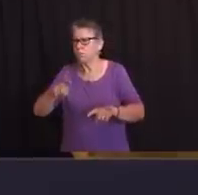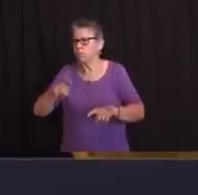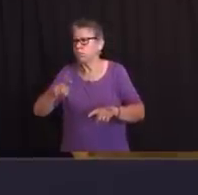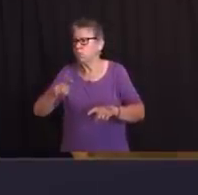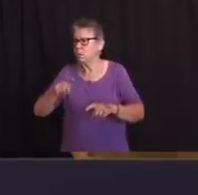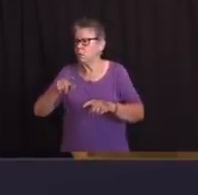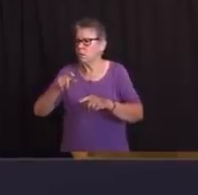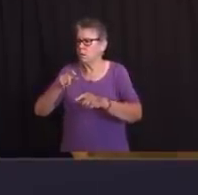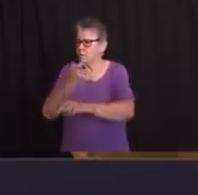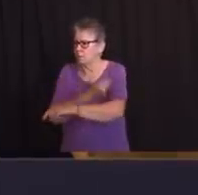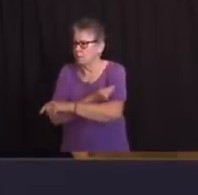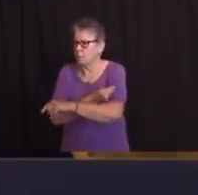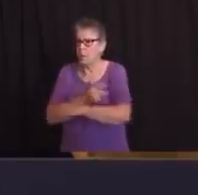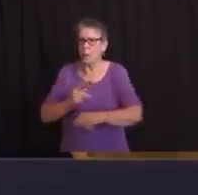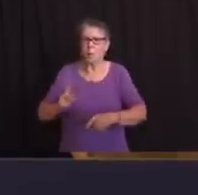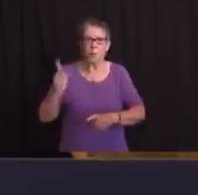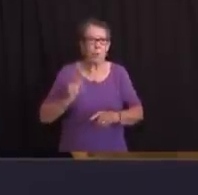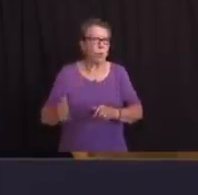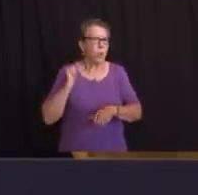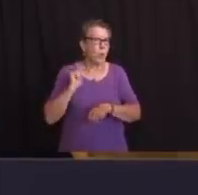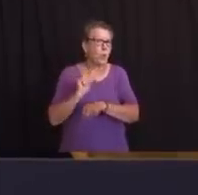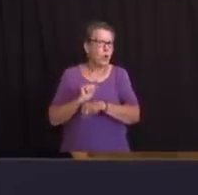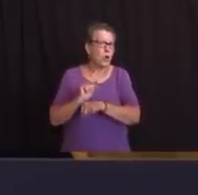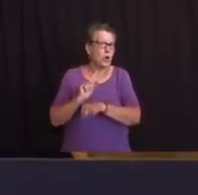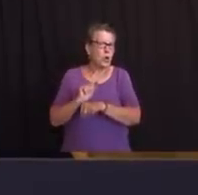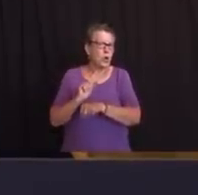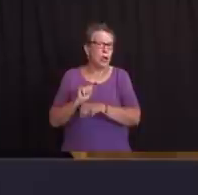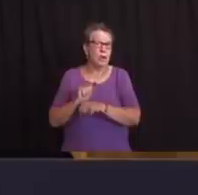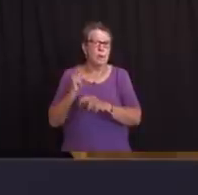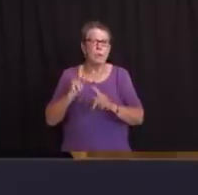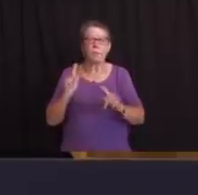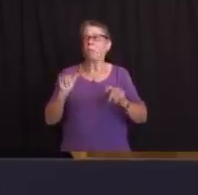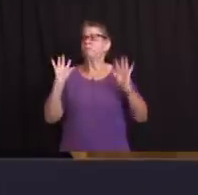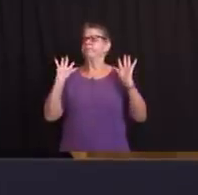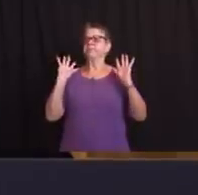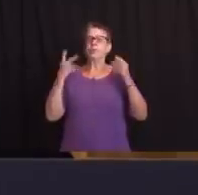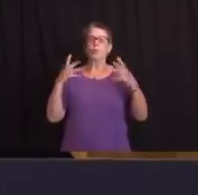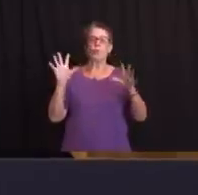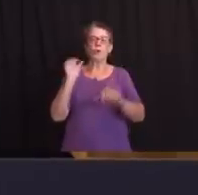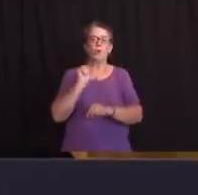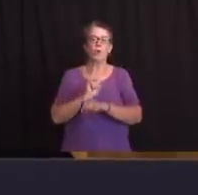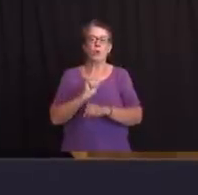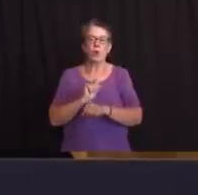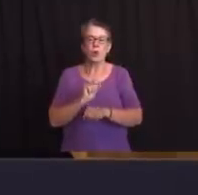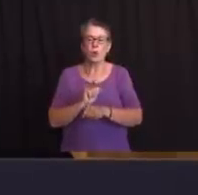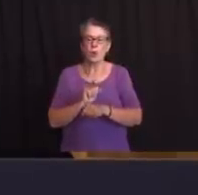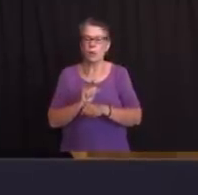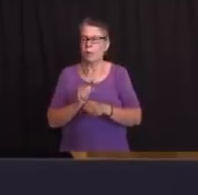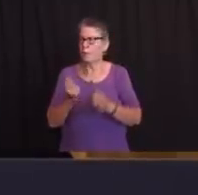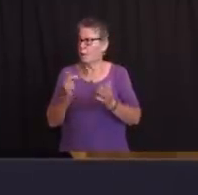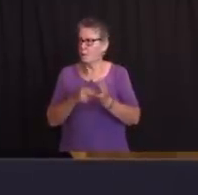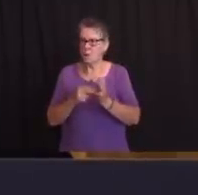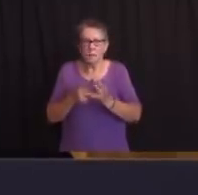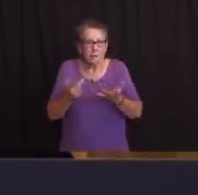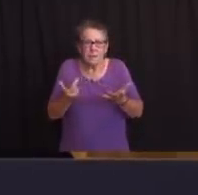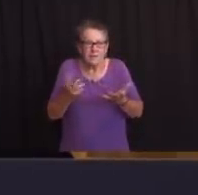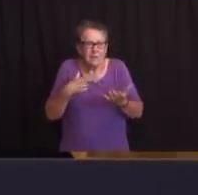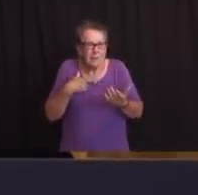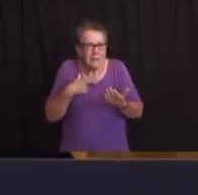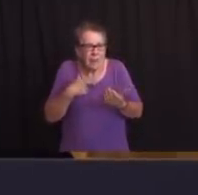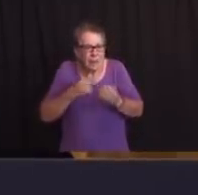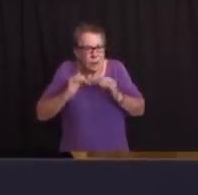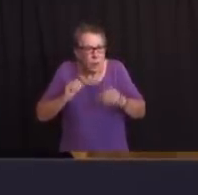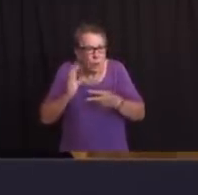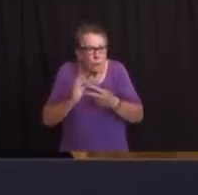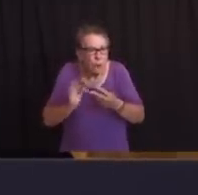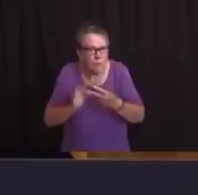Yeah, it might. It might, but we don't have any choice. I mean, this is worker shortages versus keeping